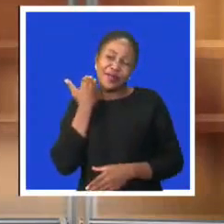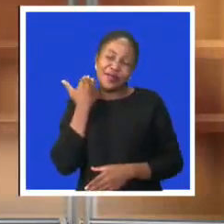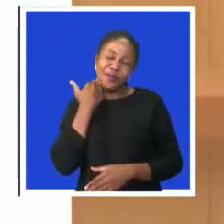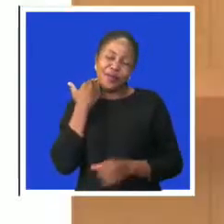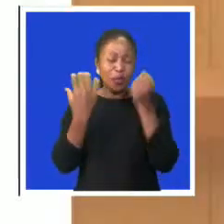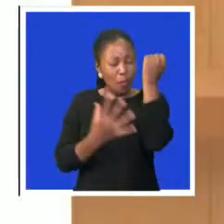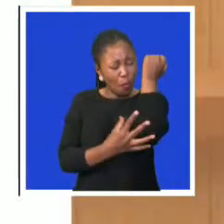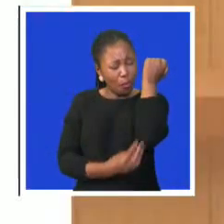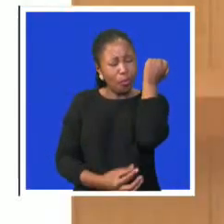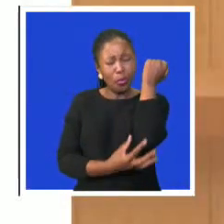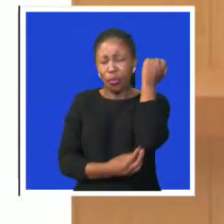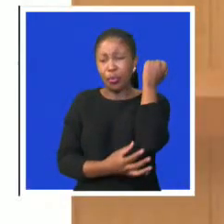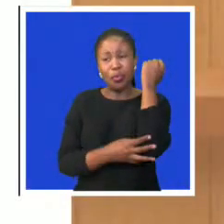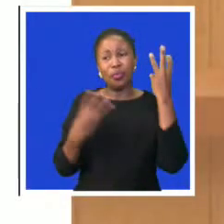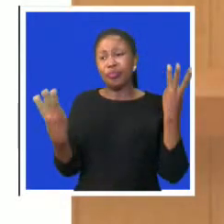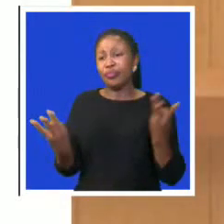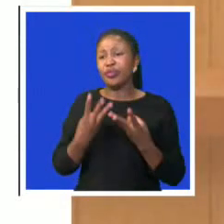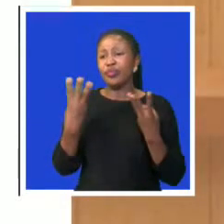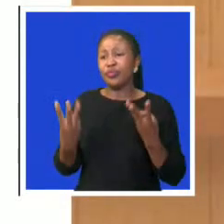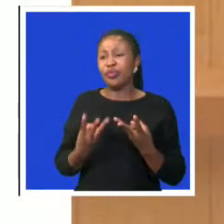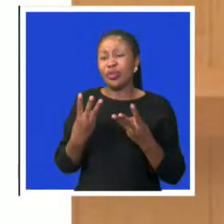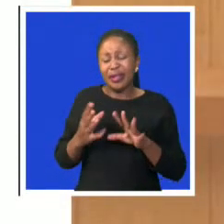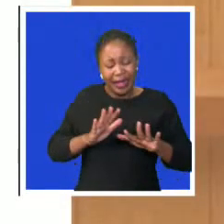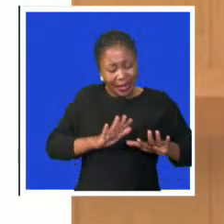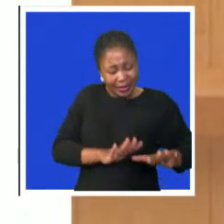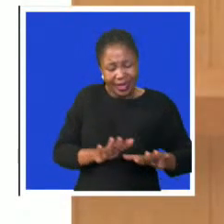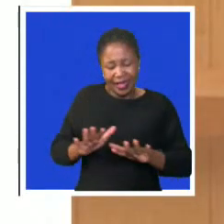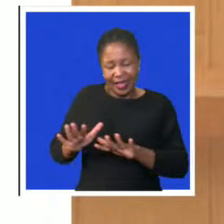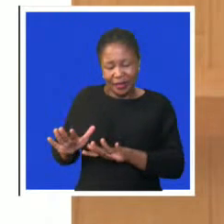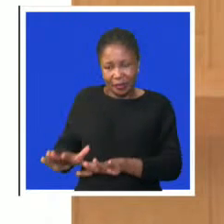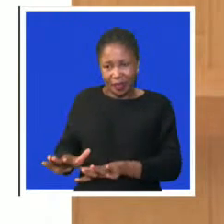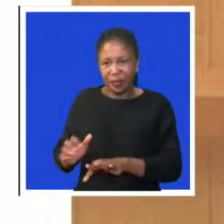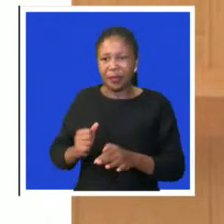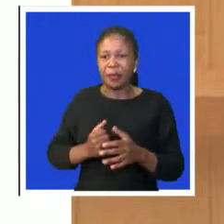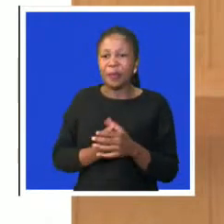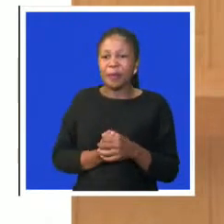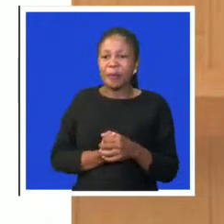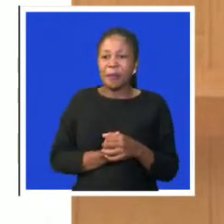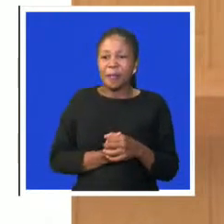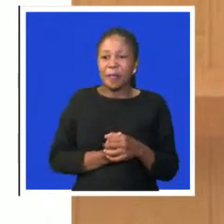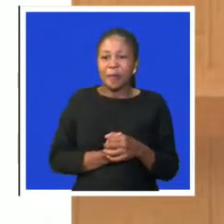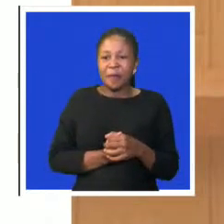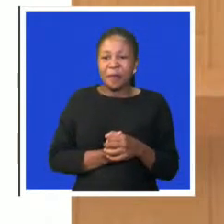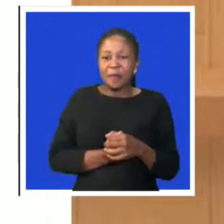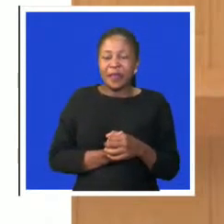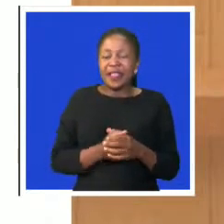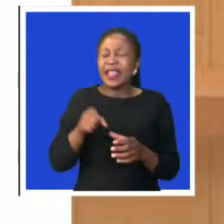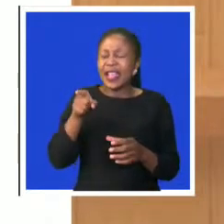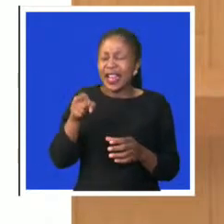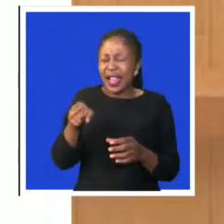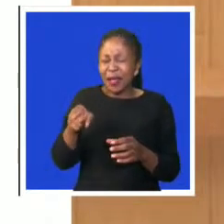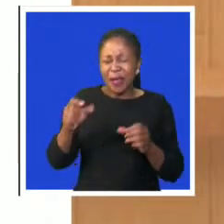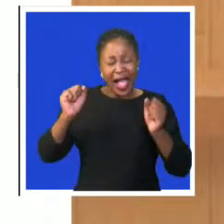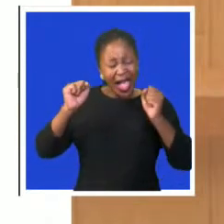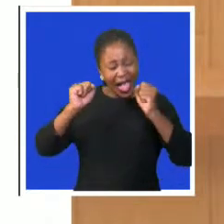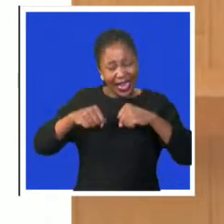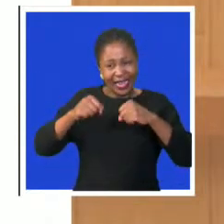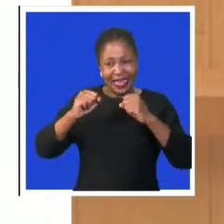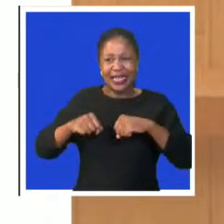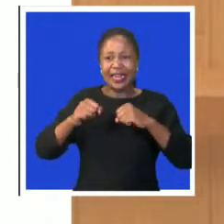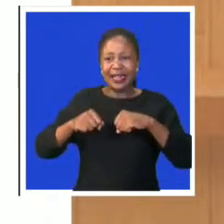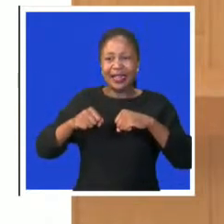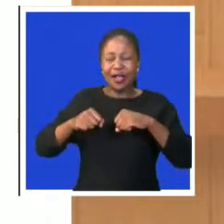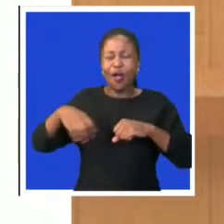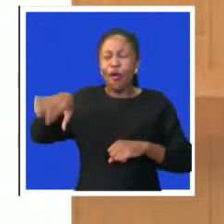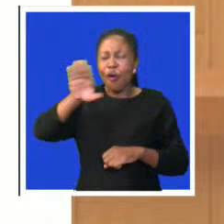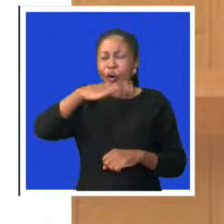Zealots agreed with most ideas of the Pharisees, but wanted religious and